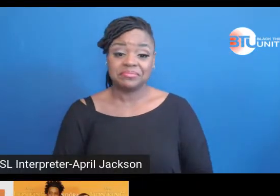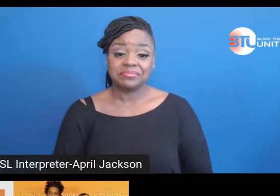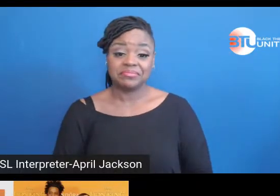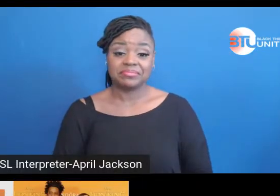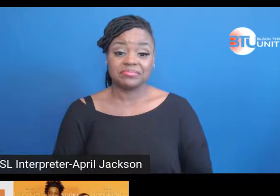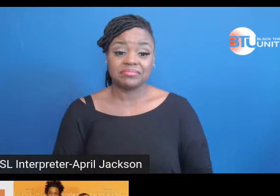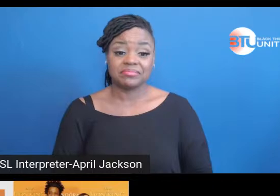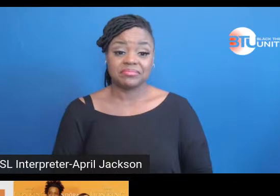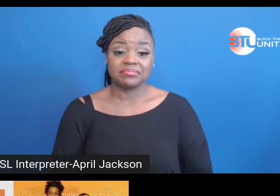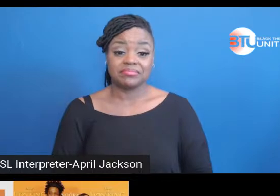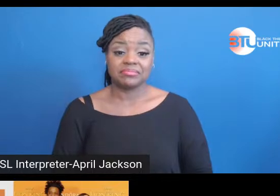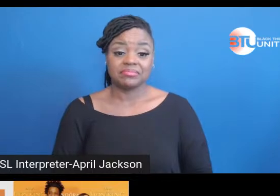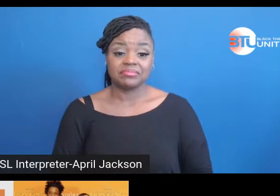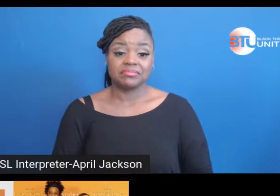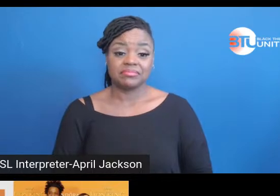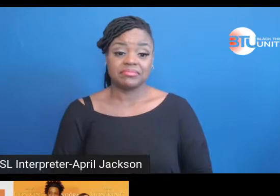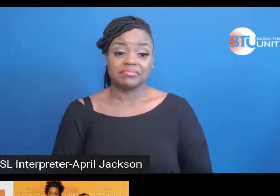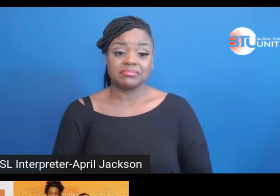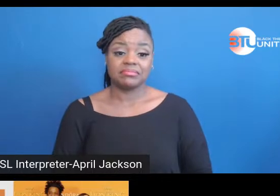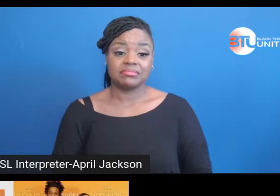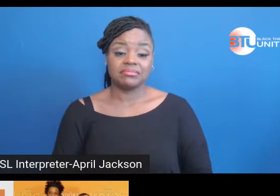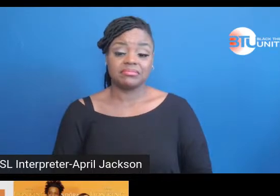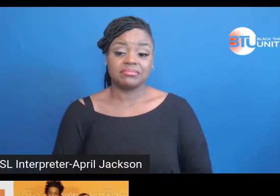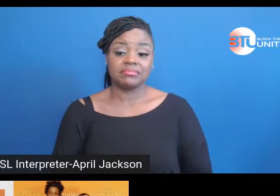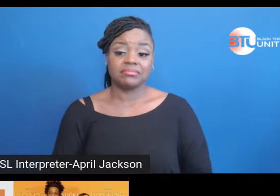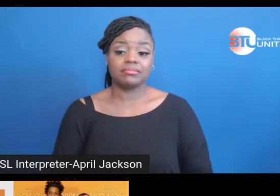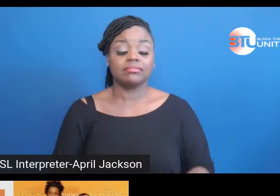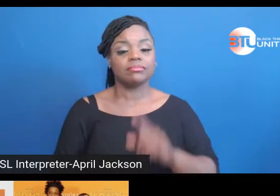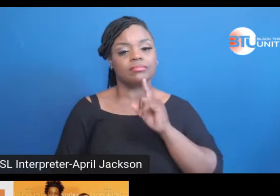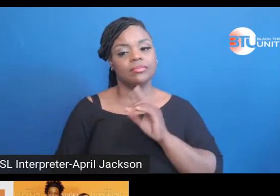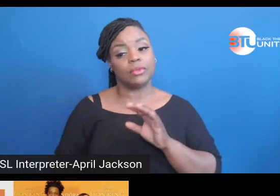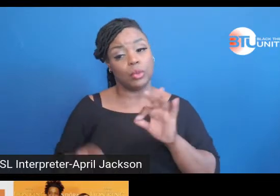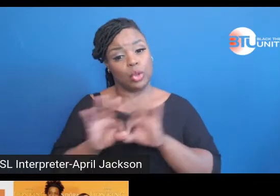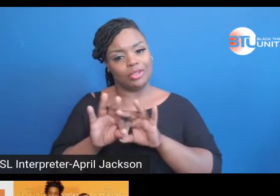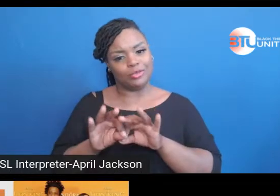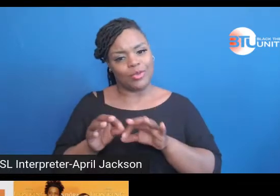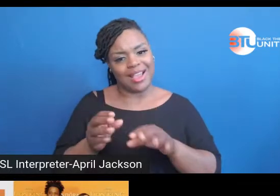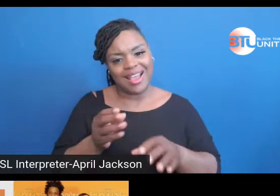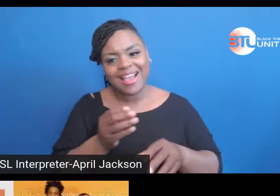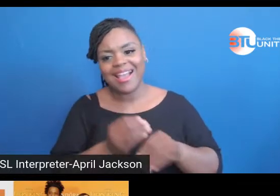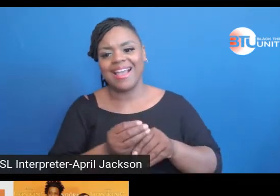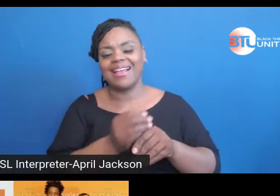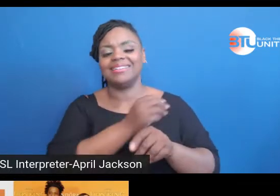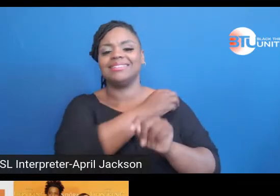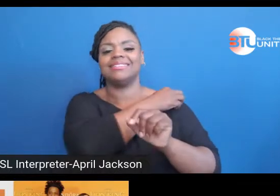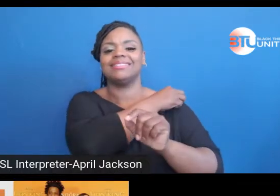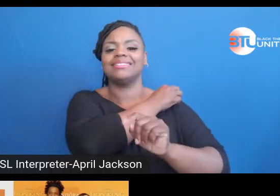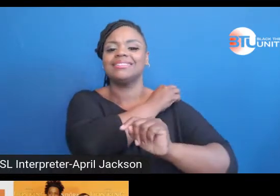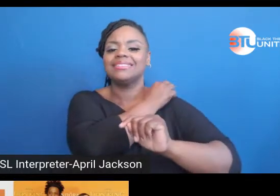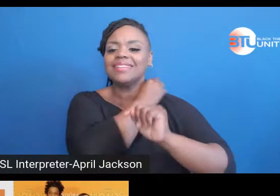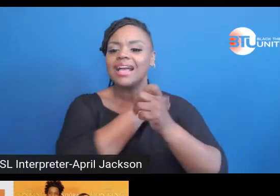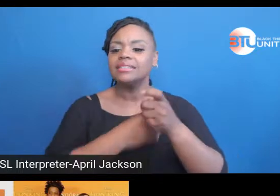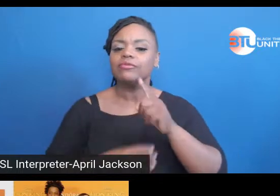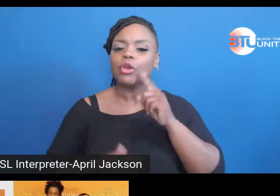different ways. And it's worth the extra taxes you pay.